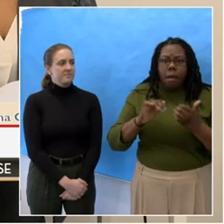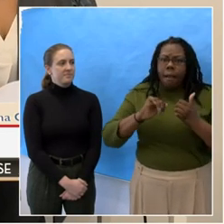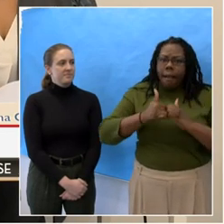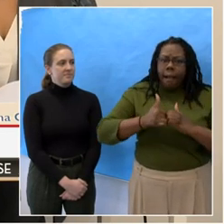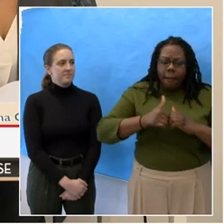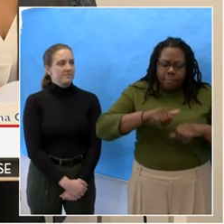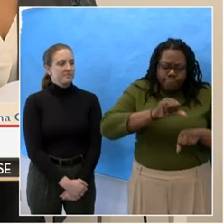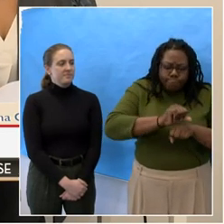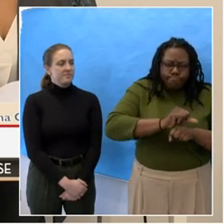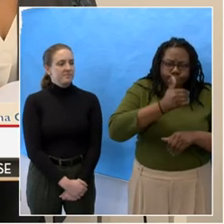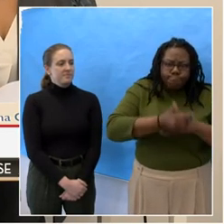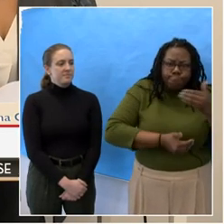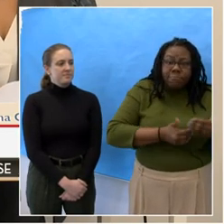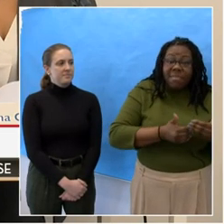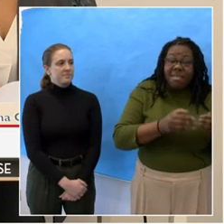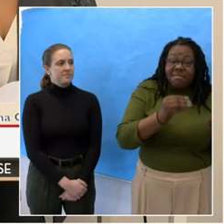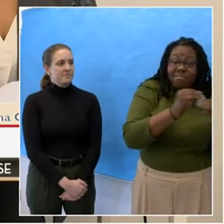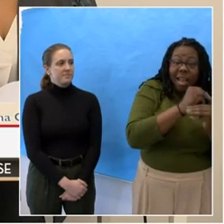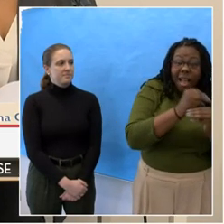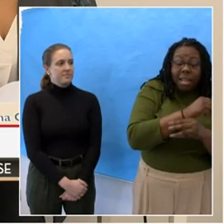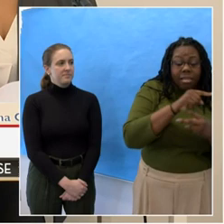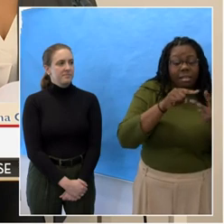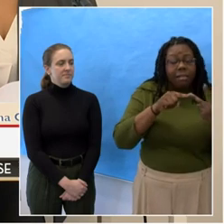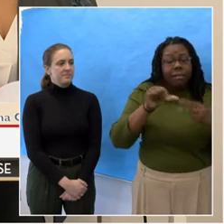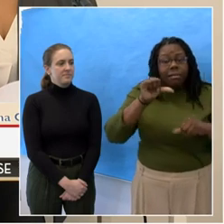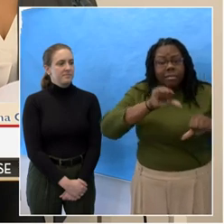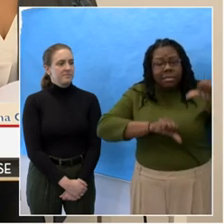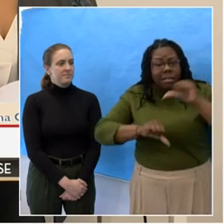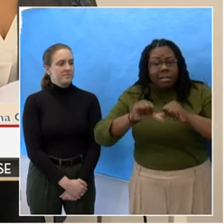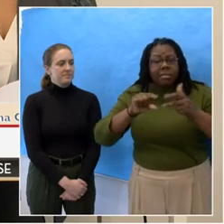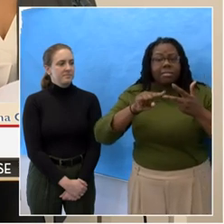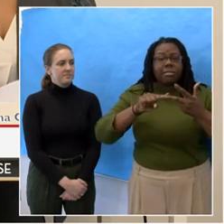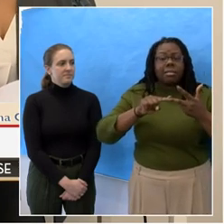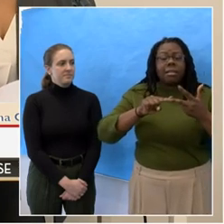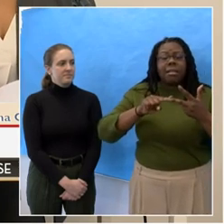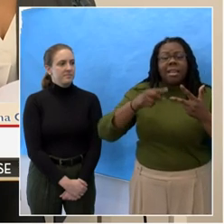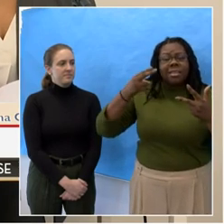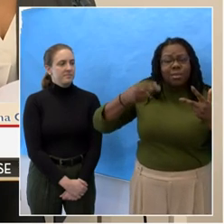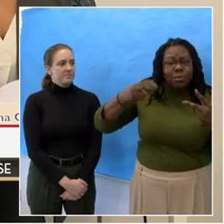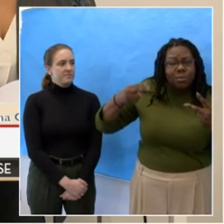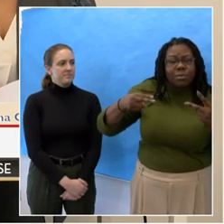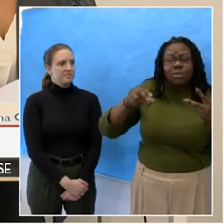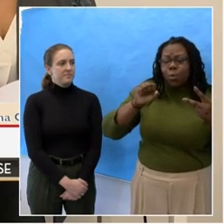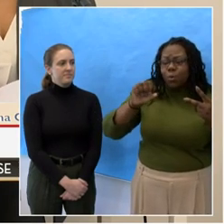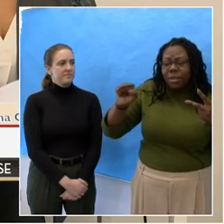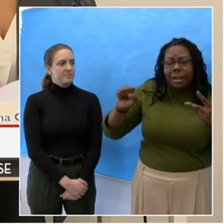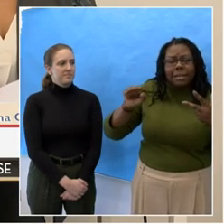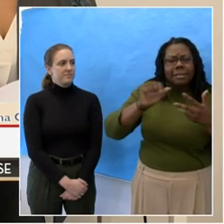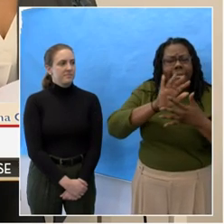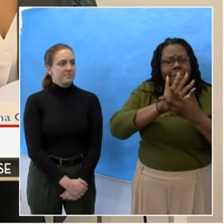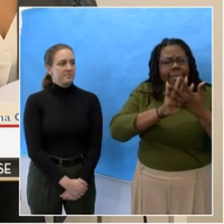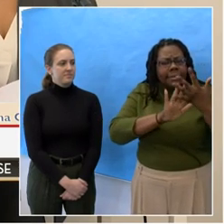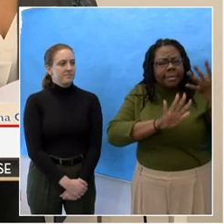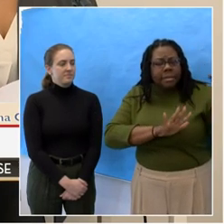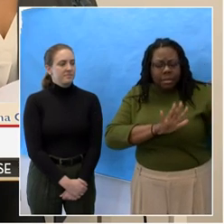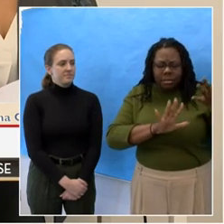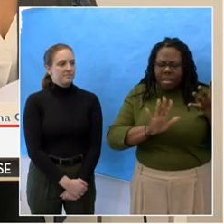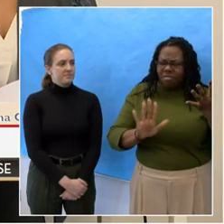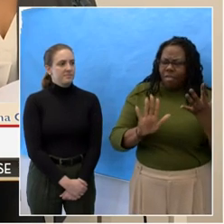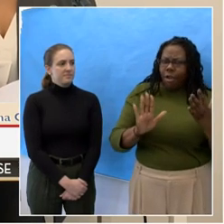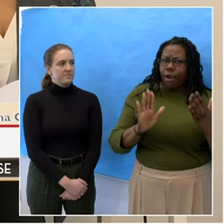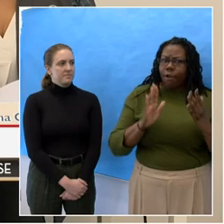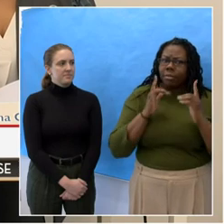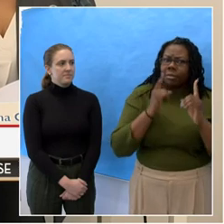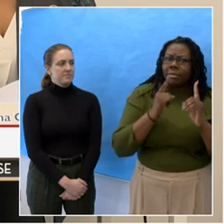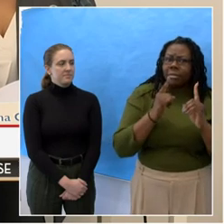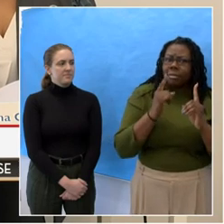they learn concepts around science and social studies, and so we want to ensure that we're giving them that leg up. But what I'm even more